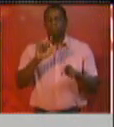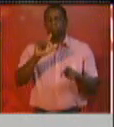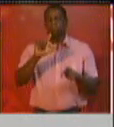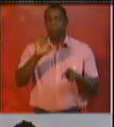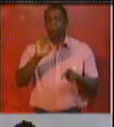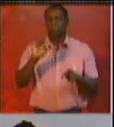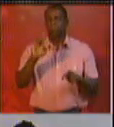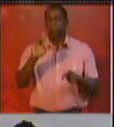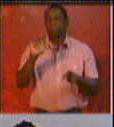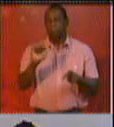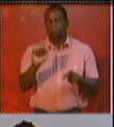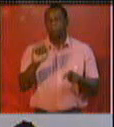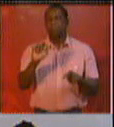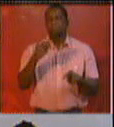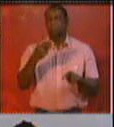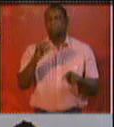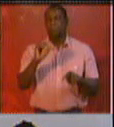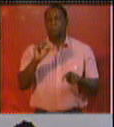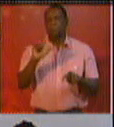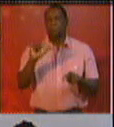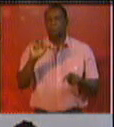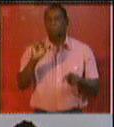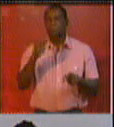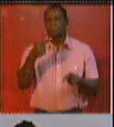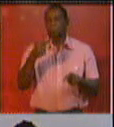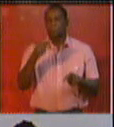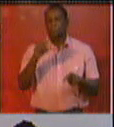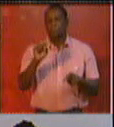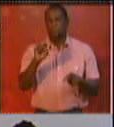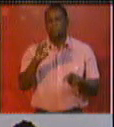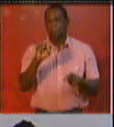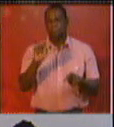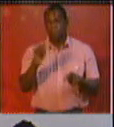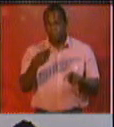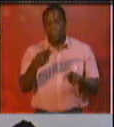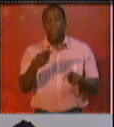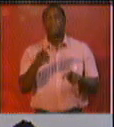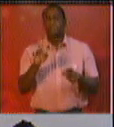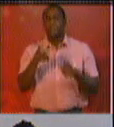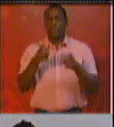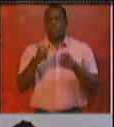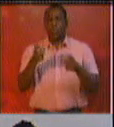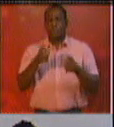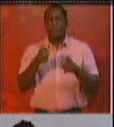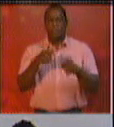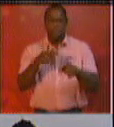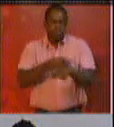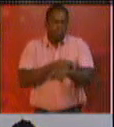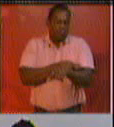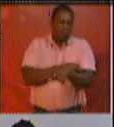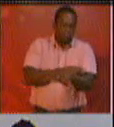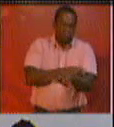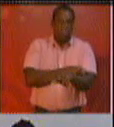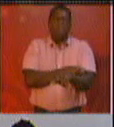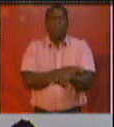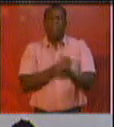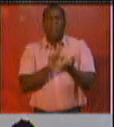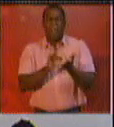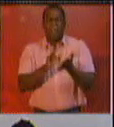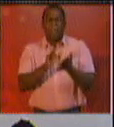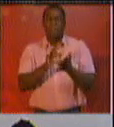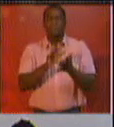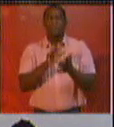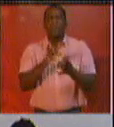Thompson-Hollingsworth, Coordinator of the National Alcohol and Drug Abuse Prevention Program, more widely known as NADAP. I